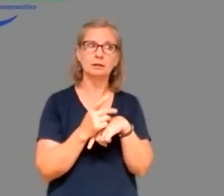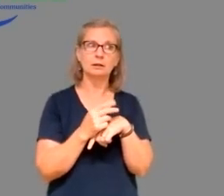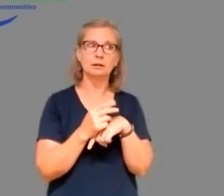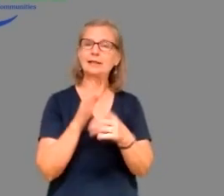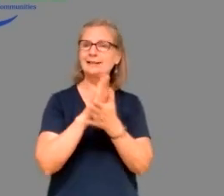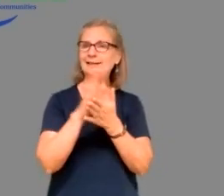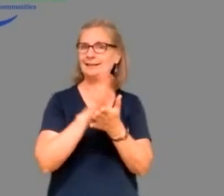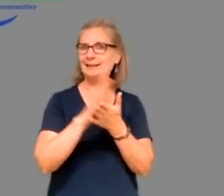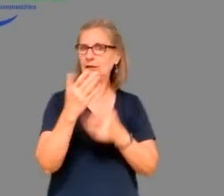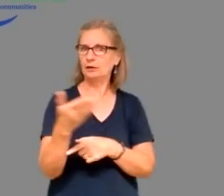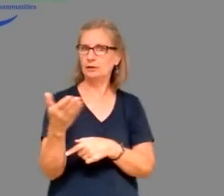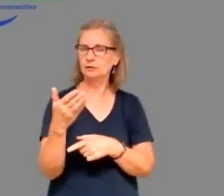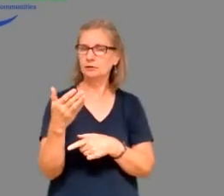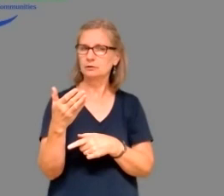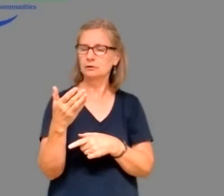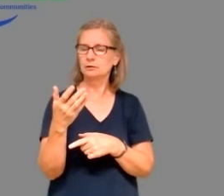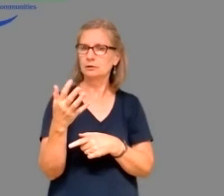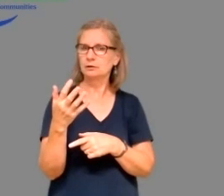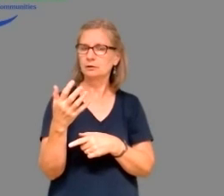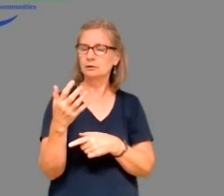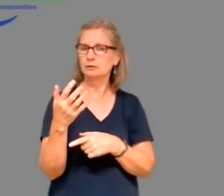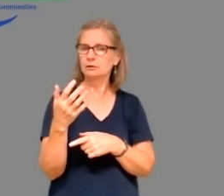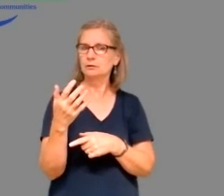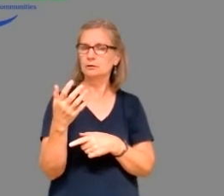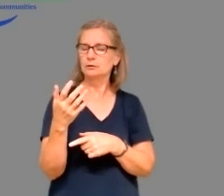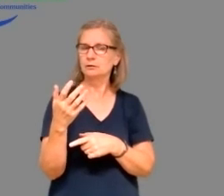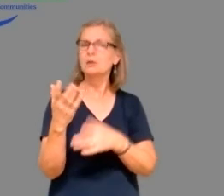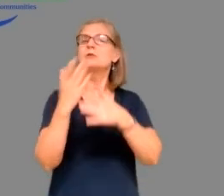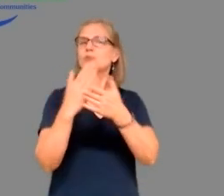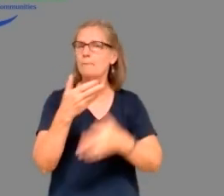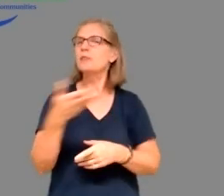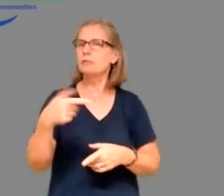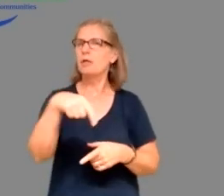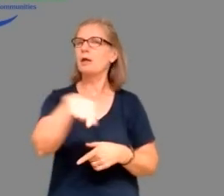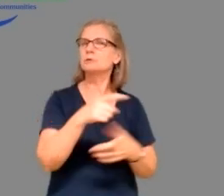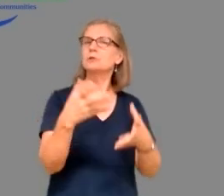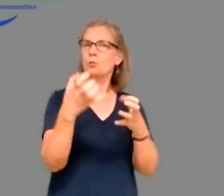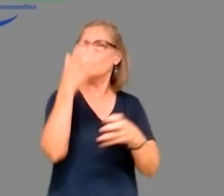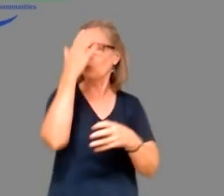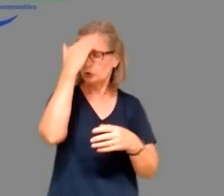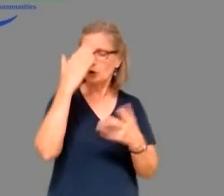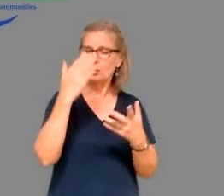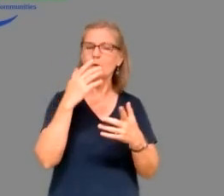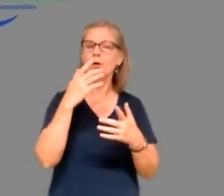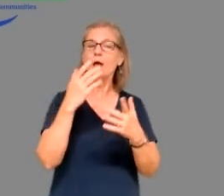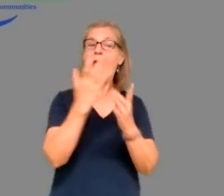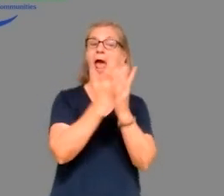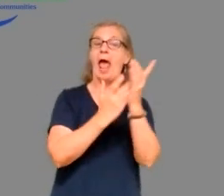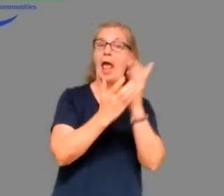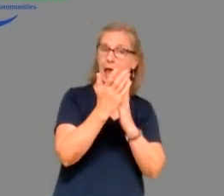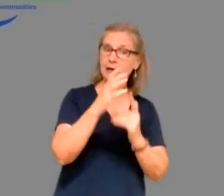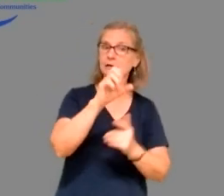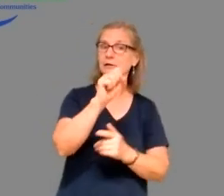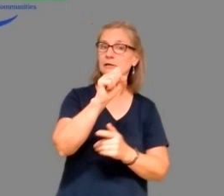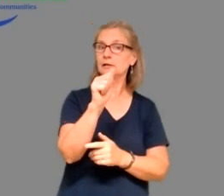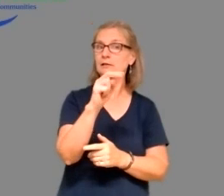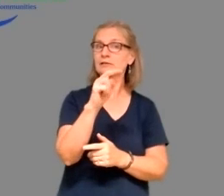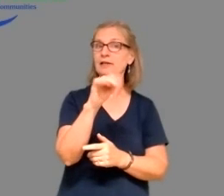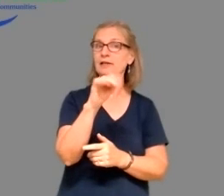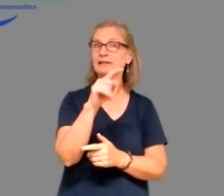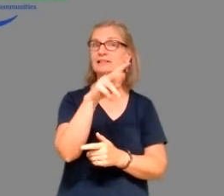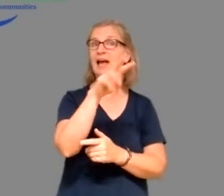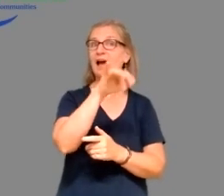I think that sentence got come off. So some of the items we're looking at need to include hand sanitizing stations, hand sanitizer, hand washing stations, soap, mask,